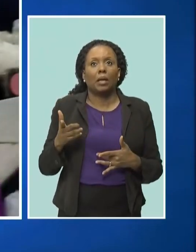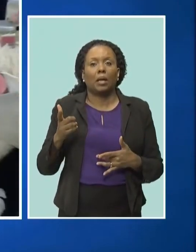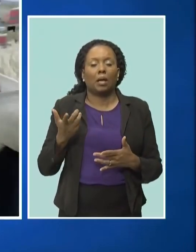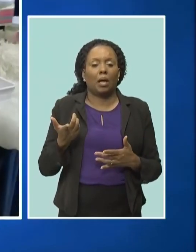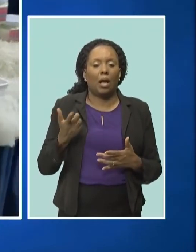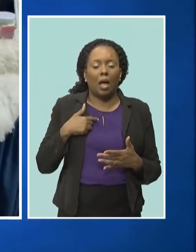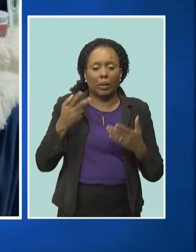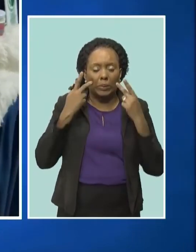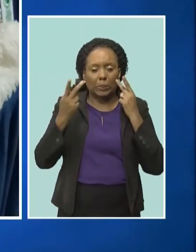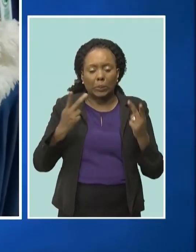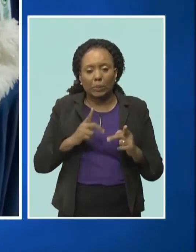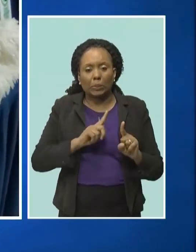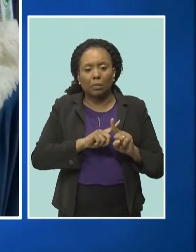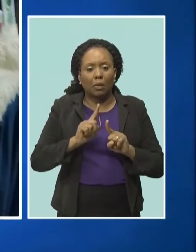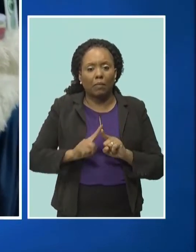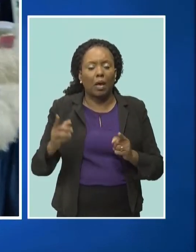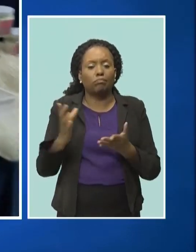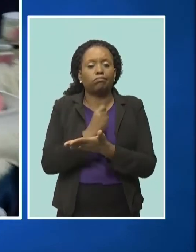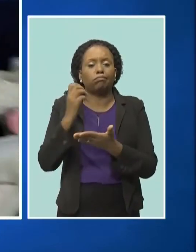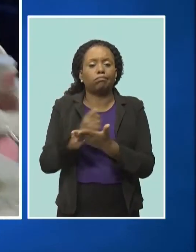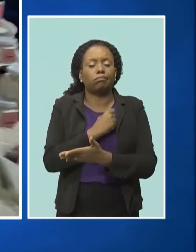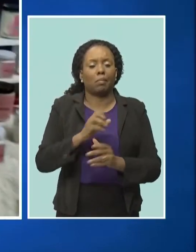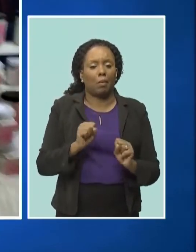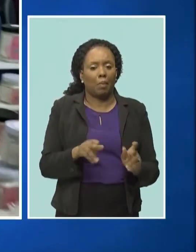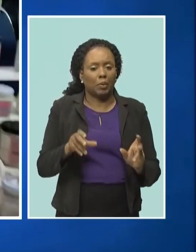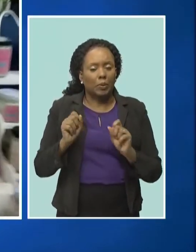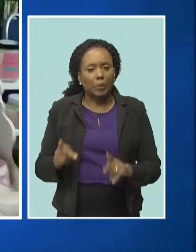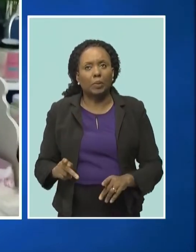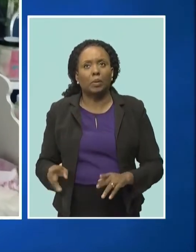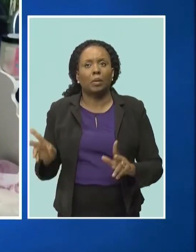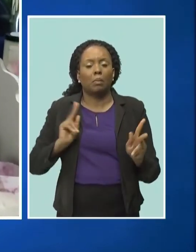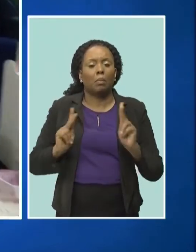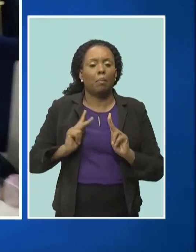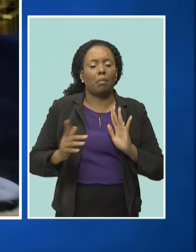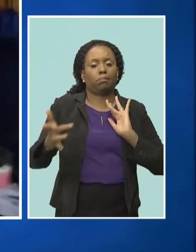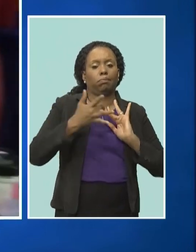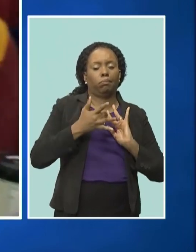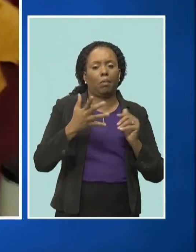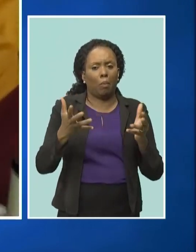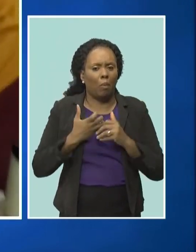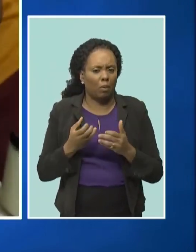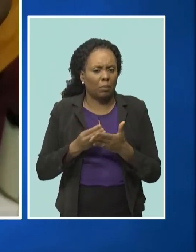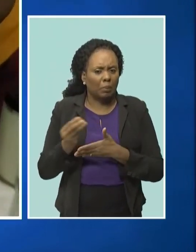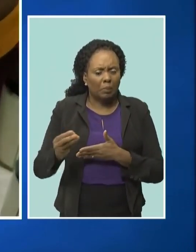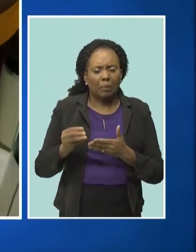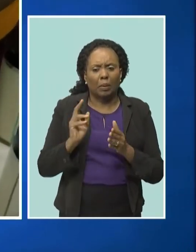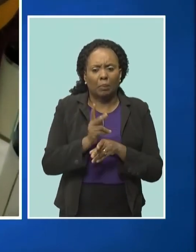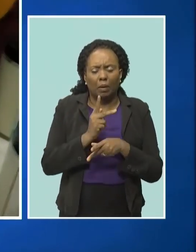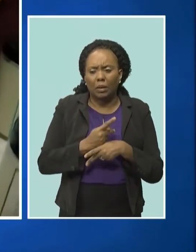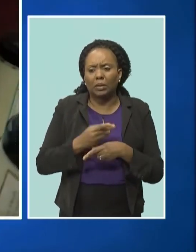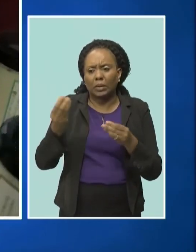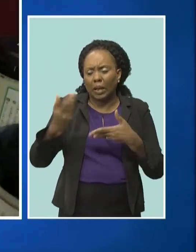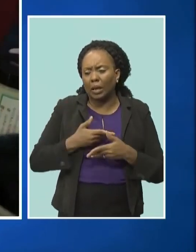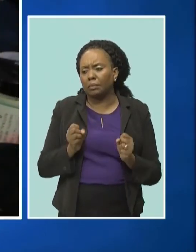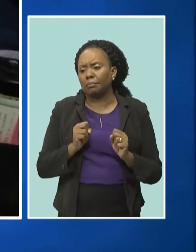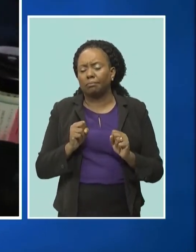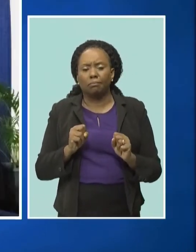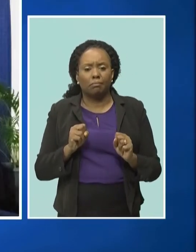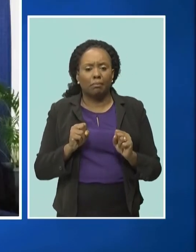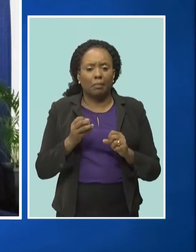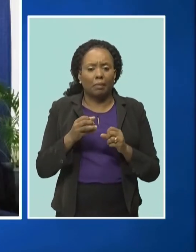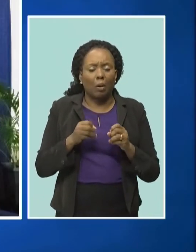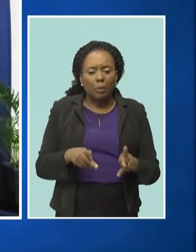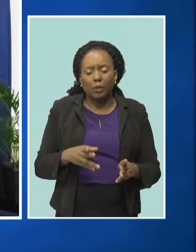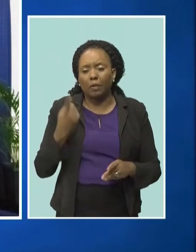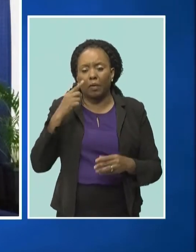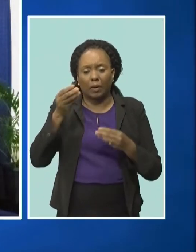lot of opportunities. There were persons reaching out to have our products in store and also to give us information about being able to export.